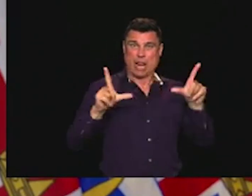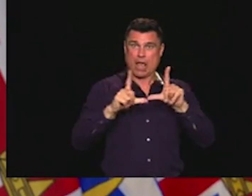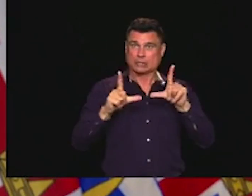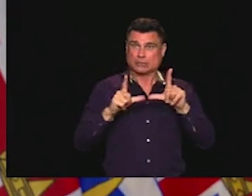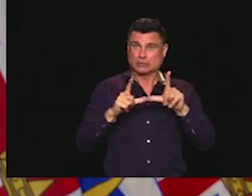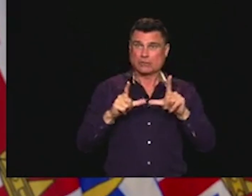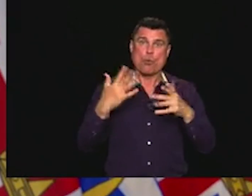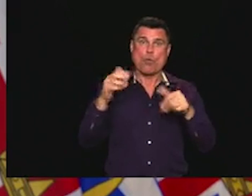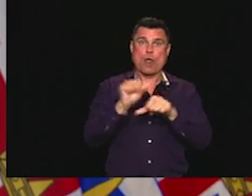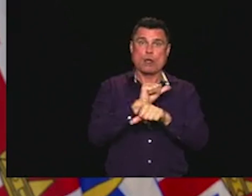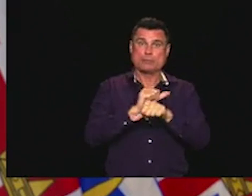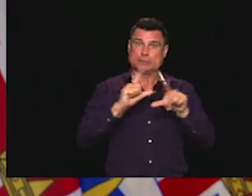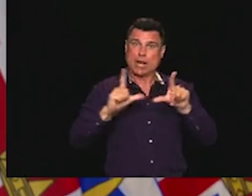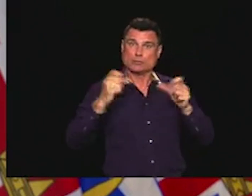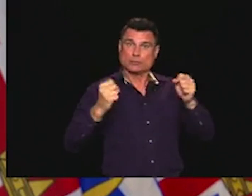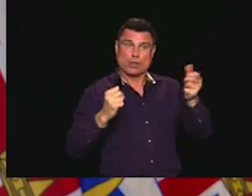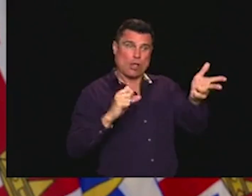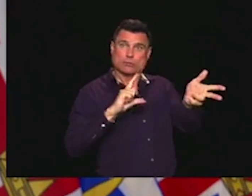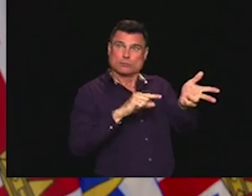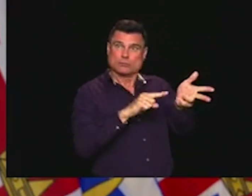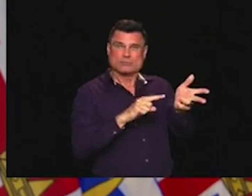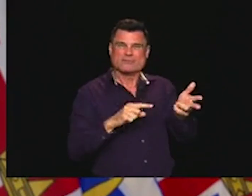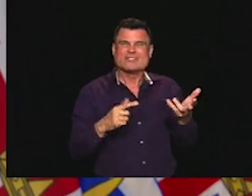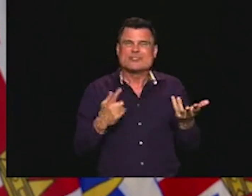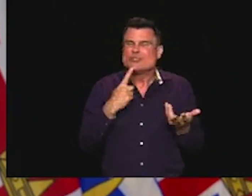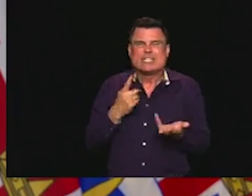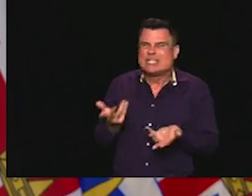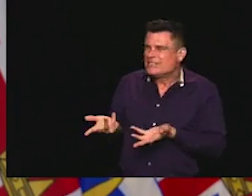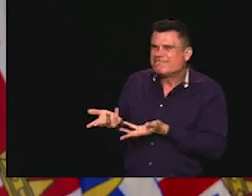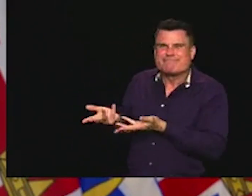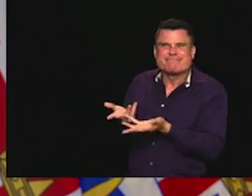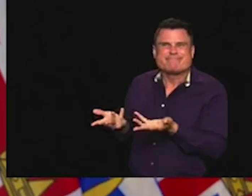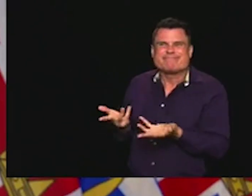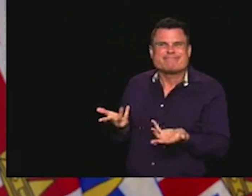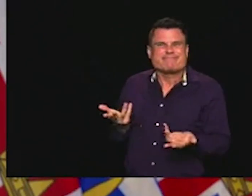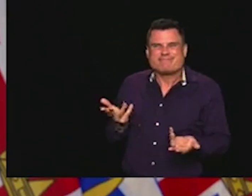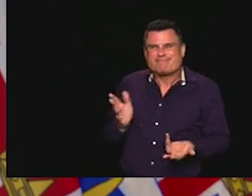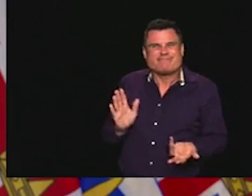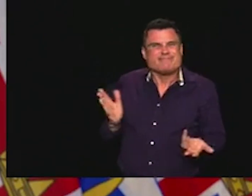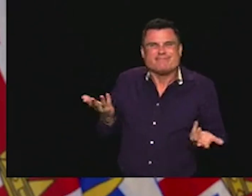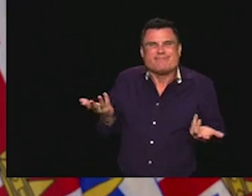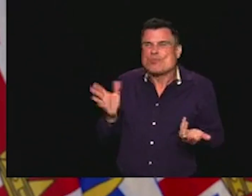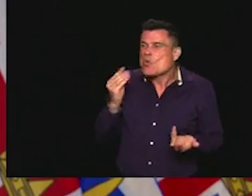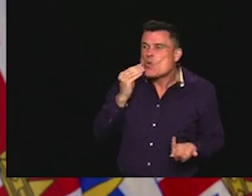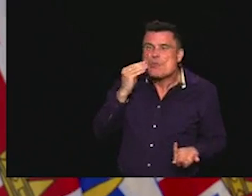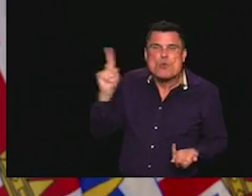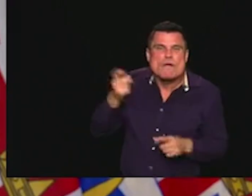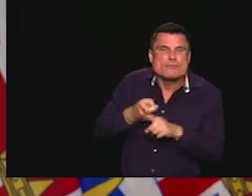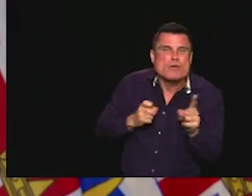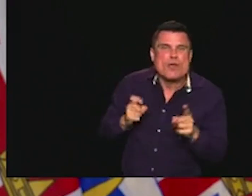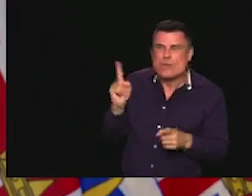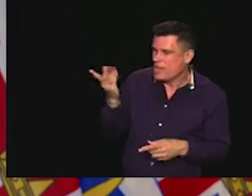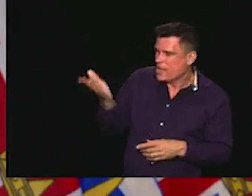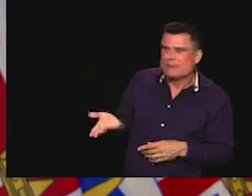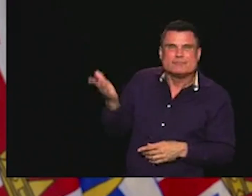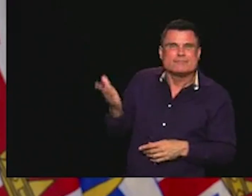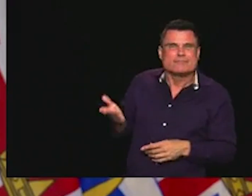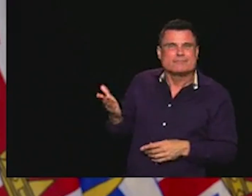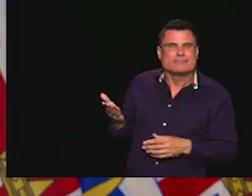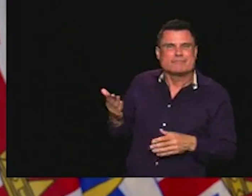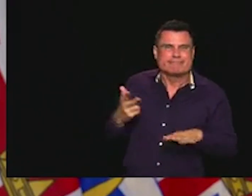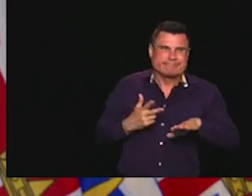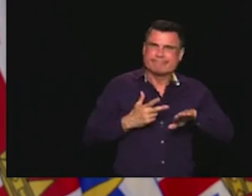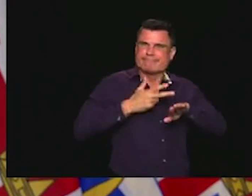our respective provinces and how we have many different industries, trade, medical supplies,